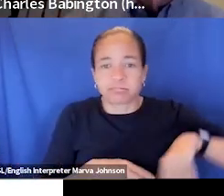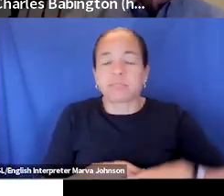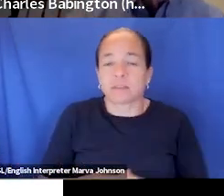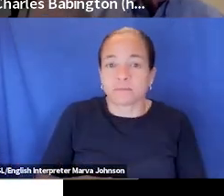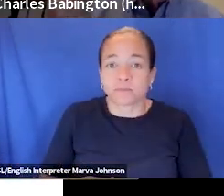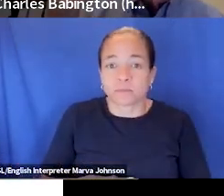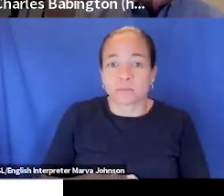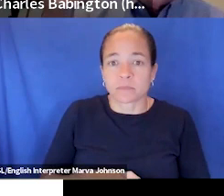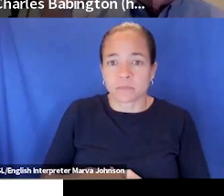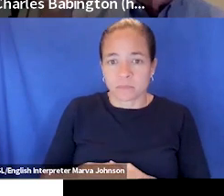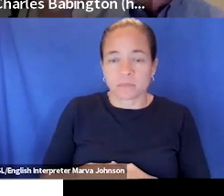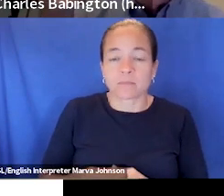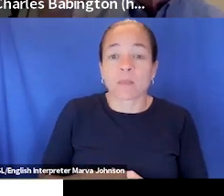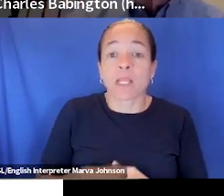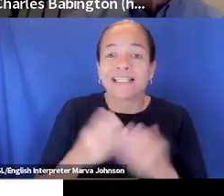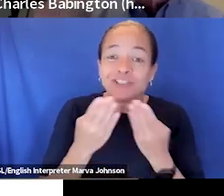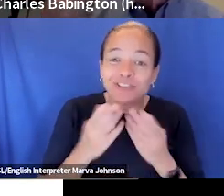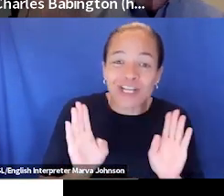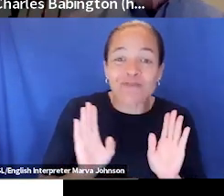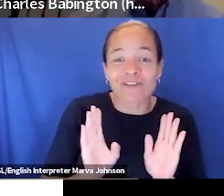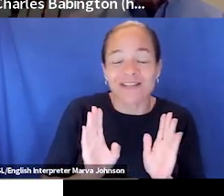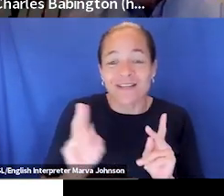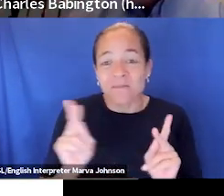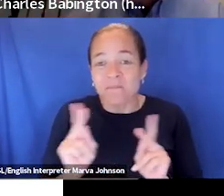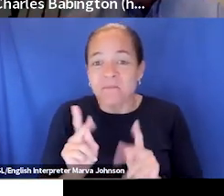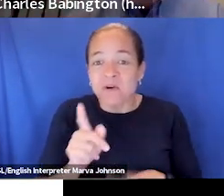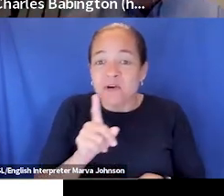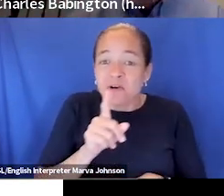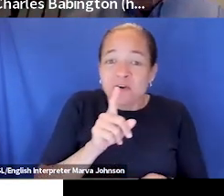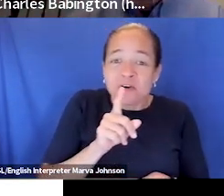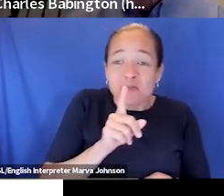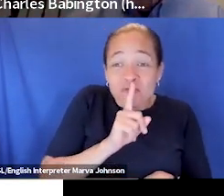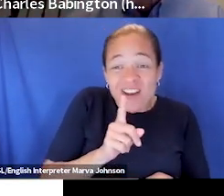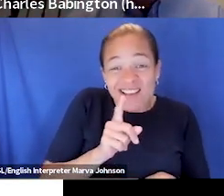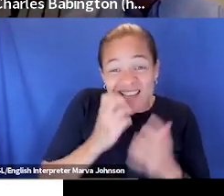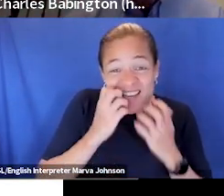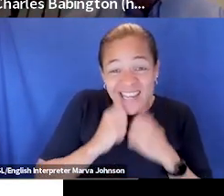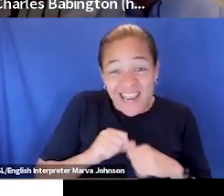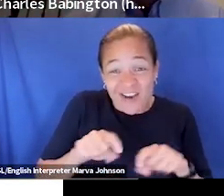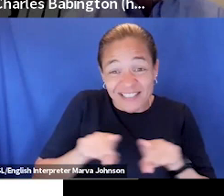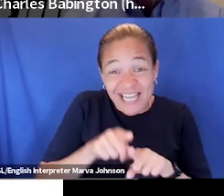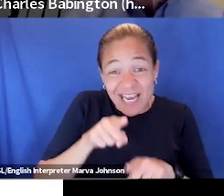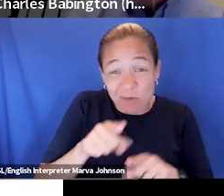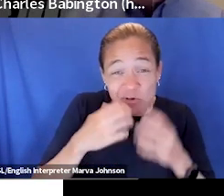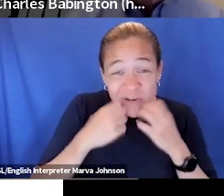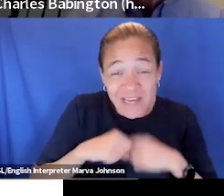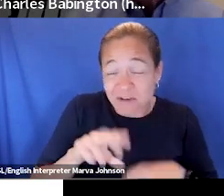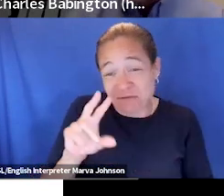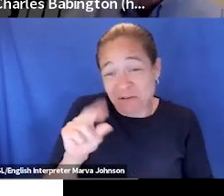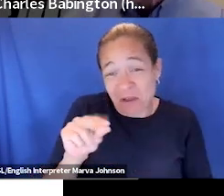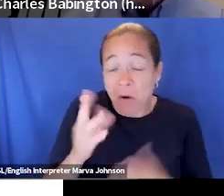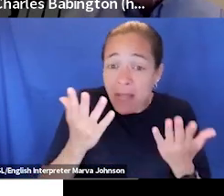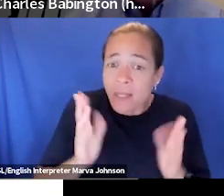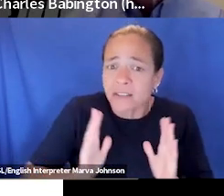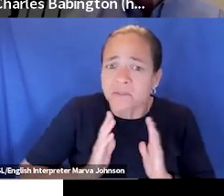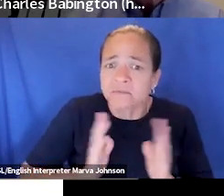not as steeped in and not care as much about your topic as you do. That's understandable, but we tend to forget that.